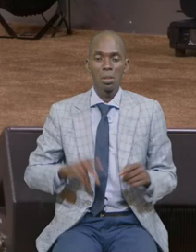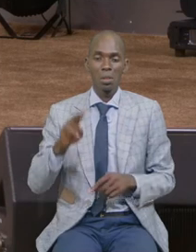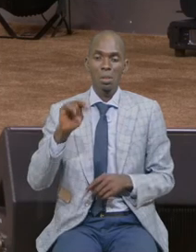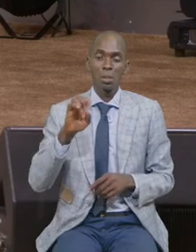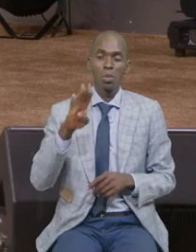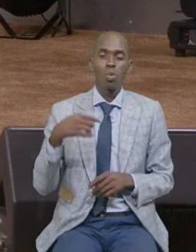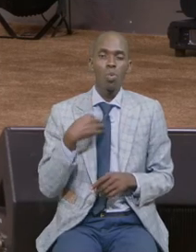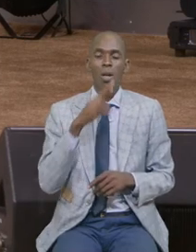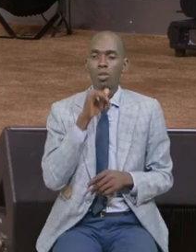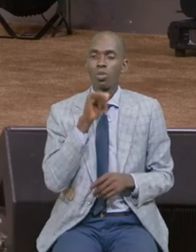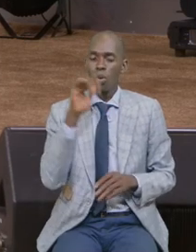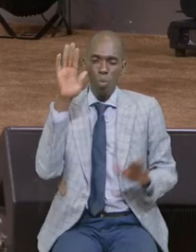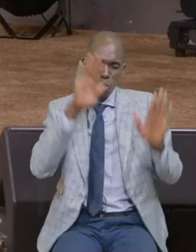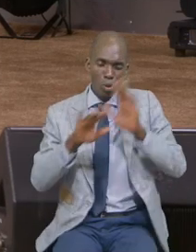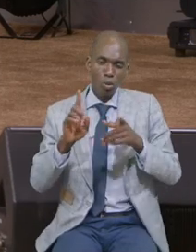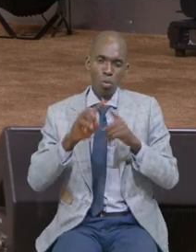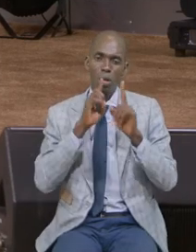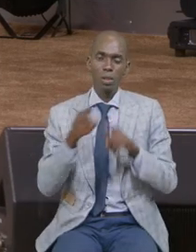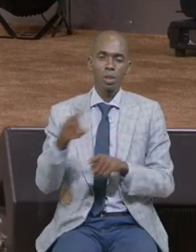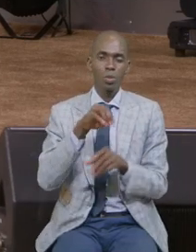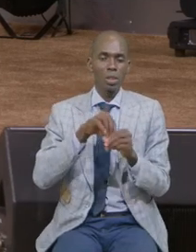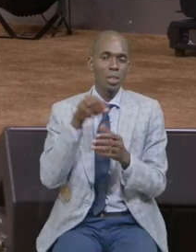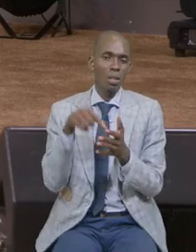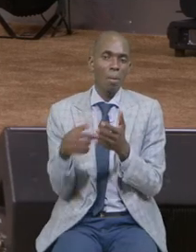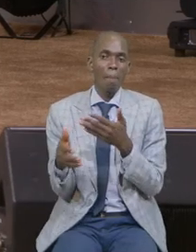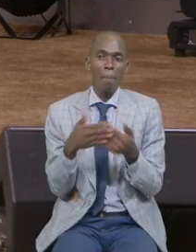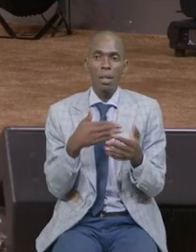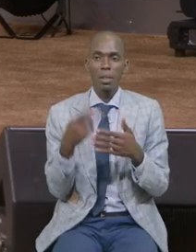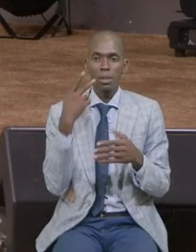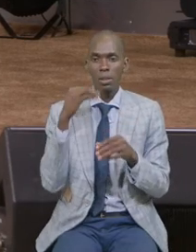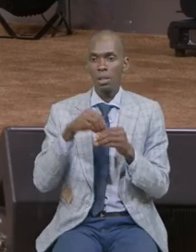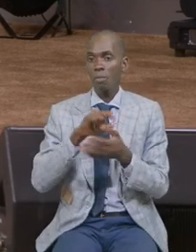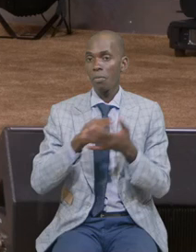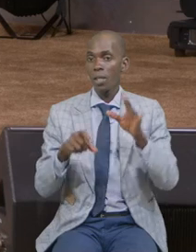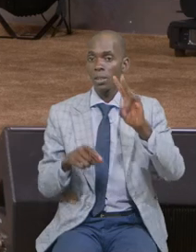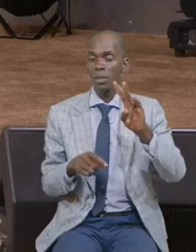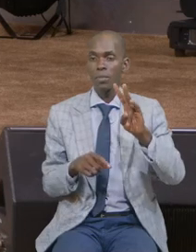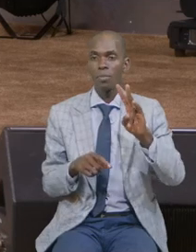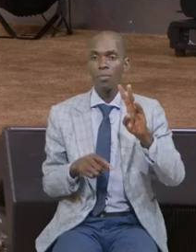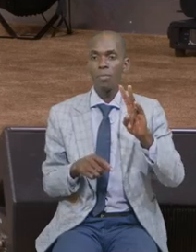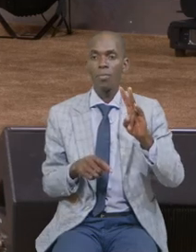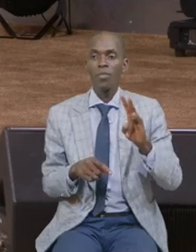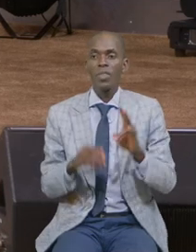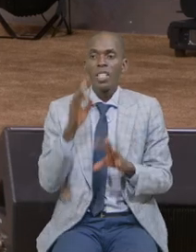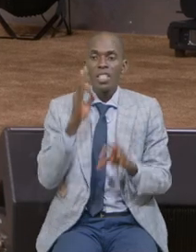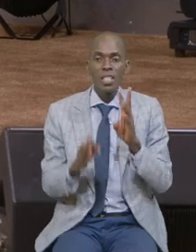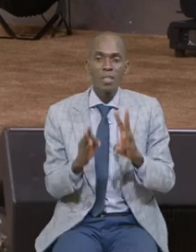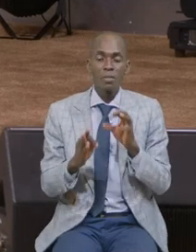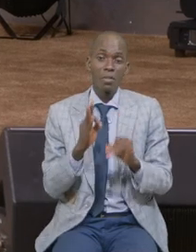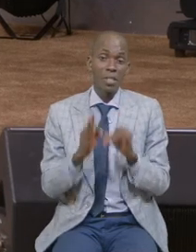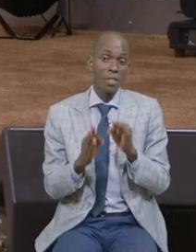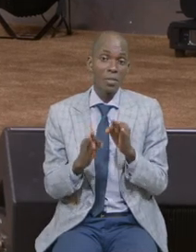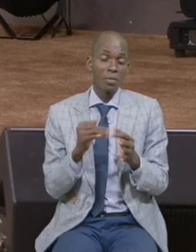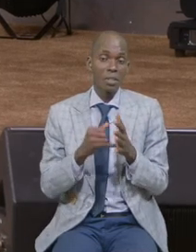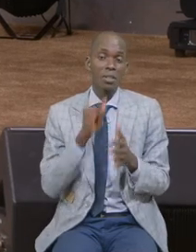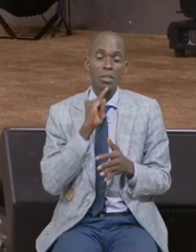to answer thee in this matter. Look at verse 17. If it be so, we know that you are